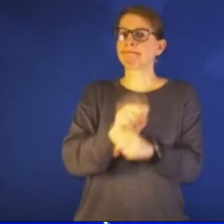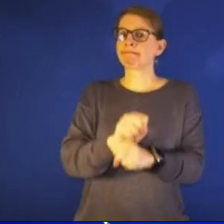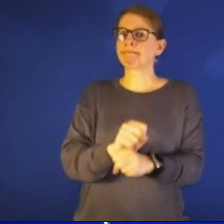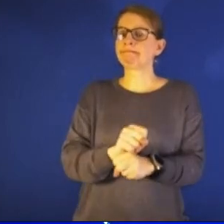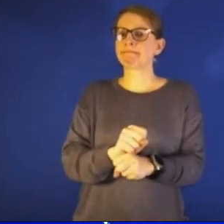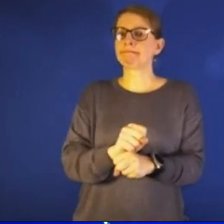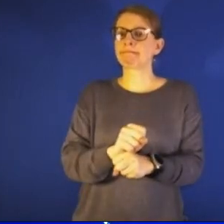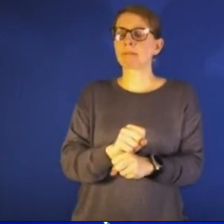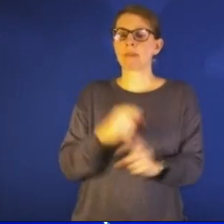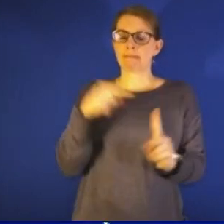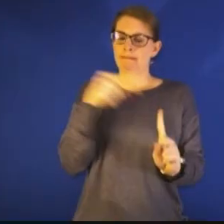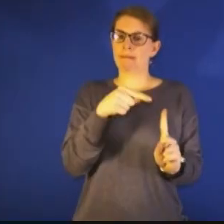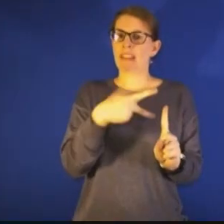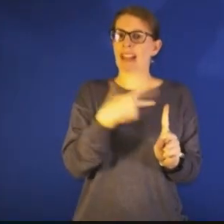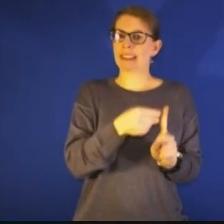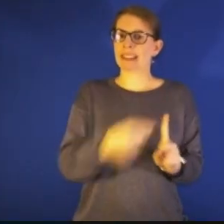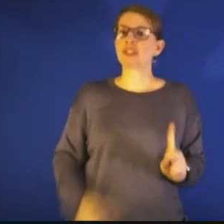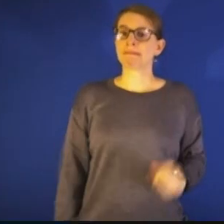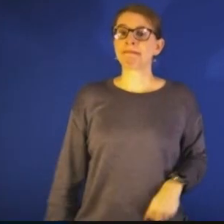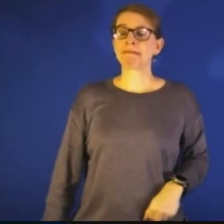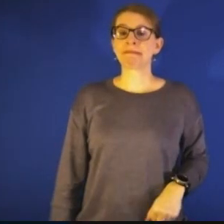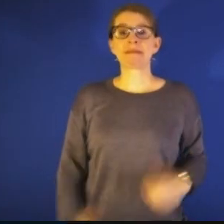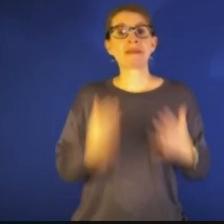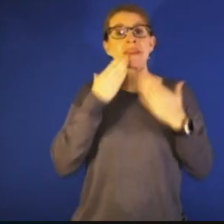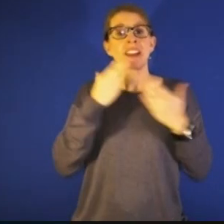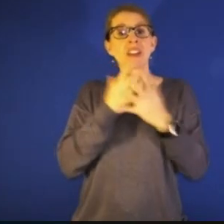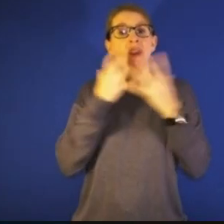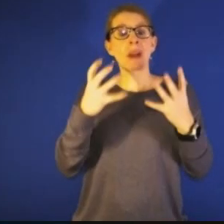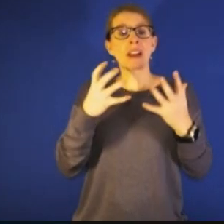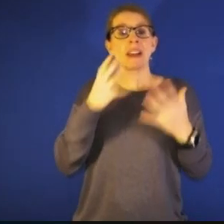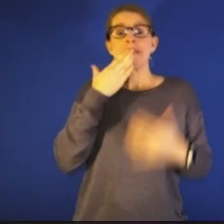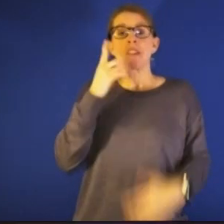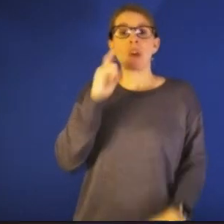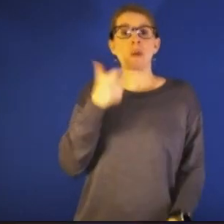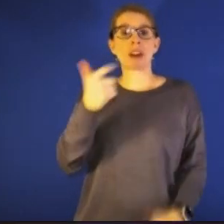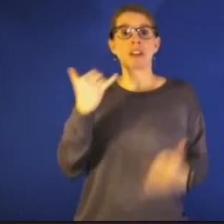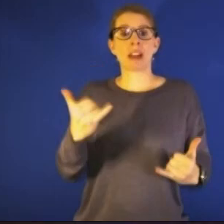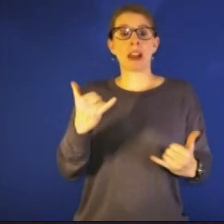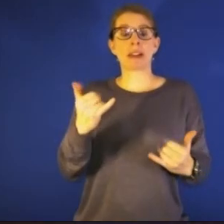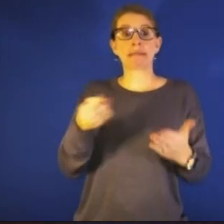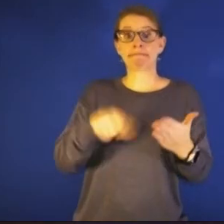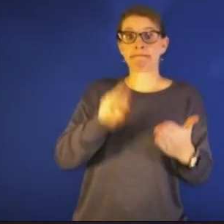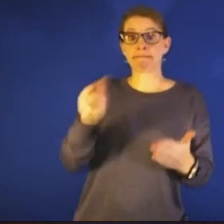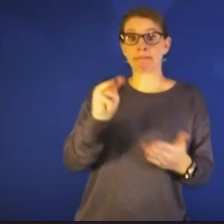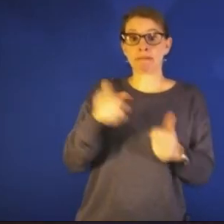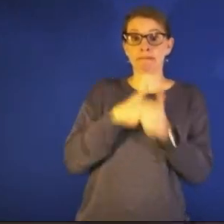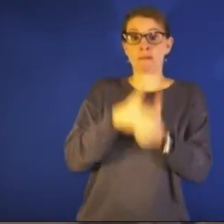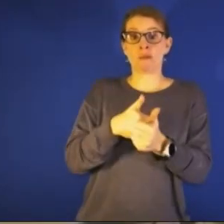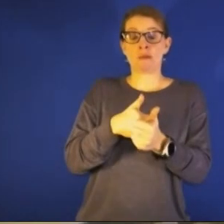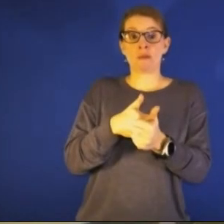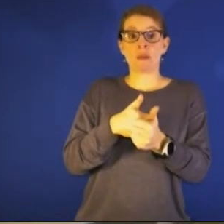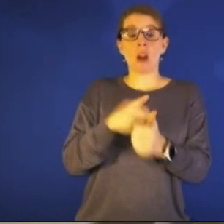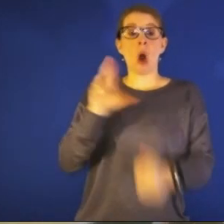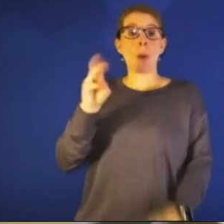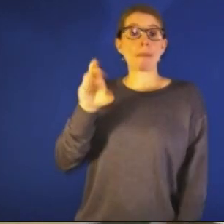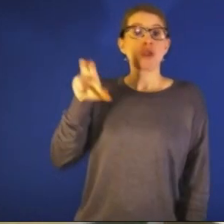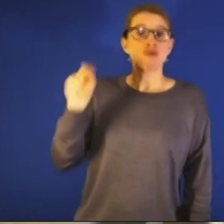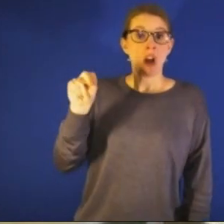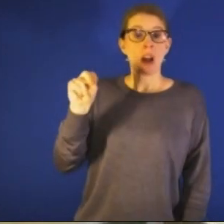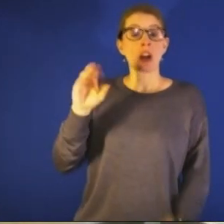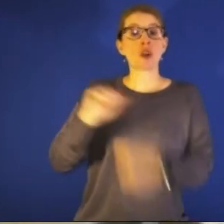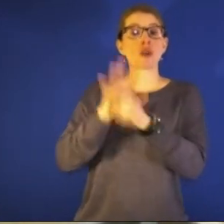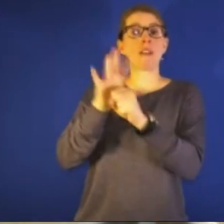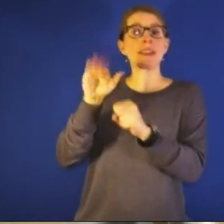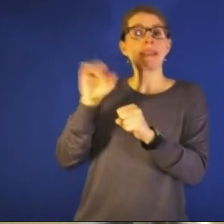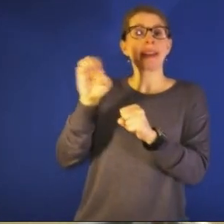about vaccination. Thank you so much, and thank you all for being with us today. Coming up Monday, we continue to follow Omicron and the COVID case numbers